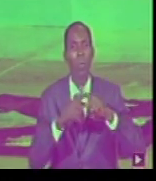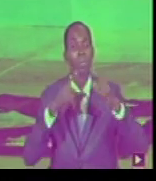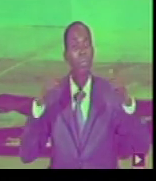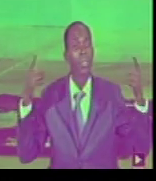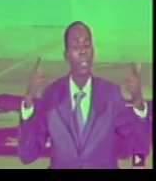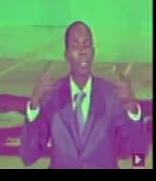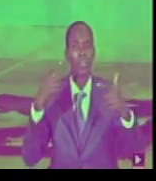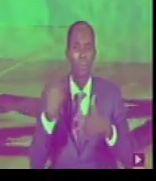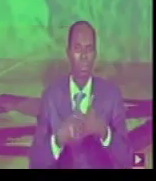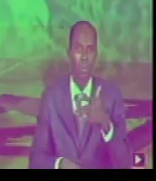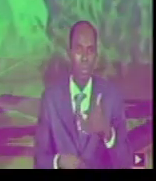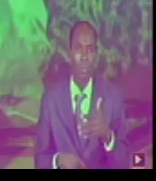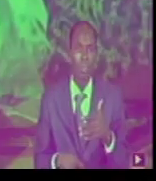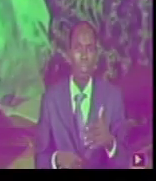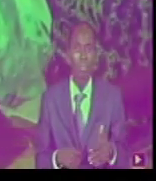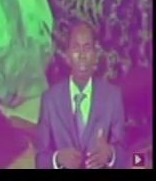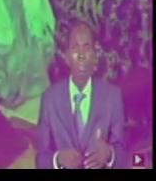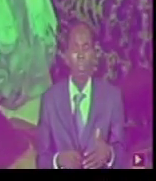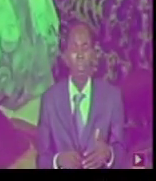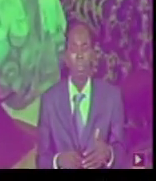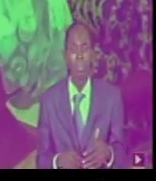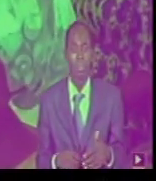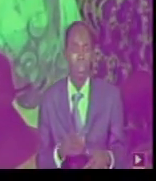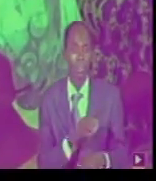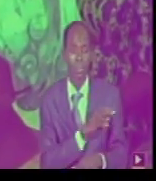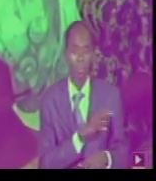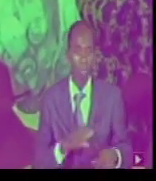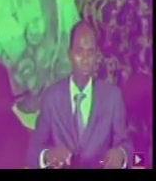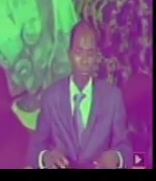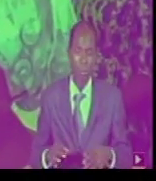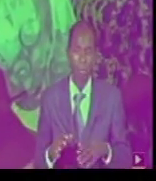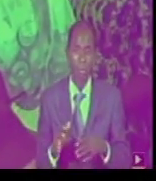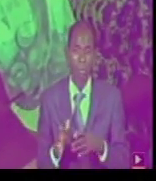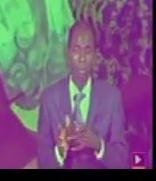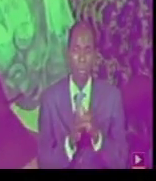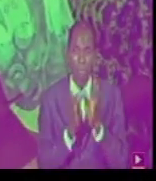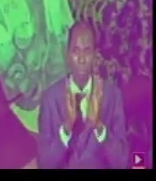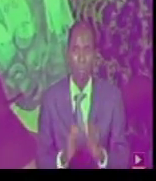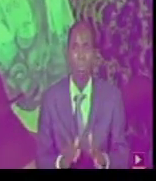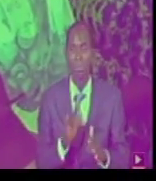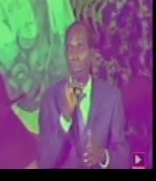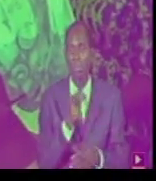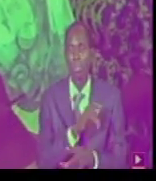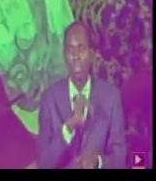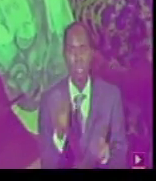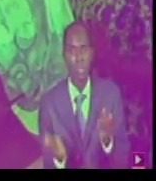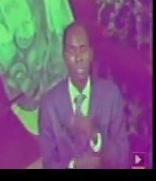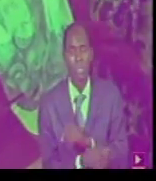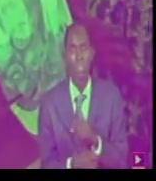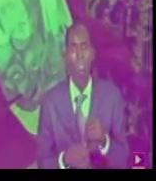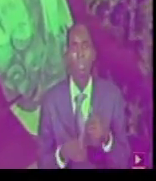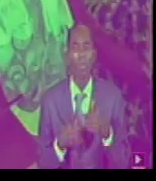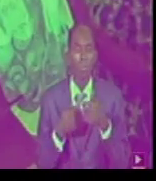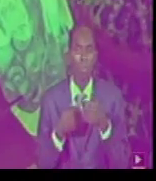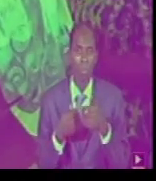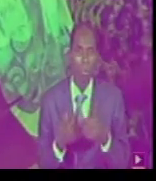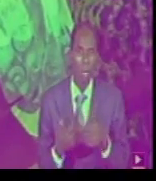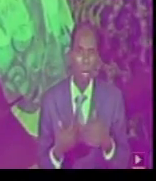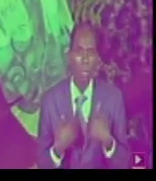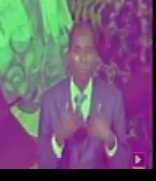not cheap, of great price. Following the Lord is not cheap, of